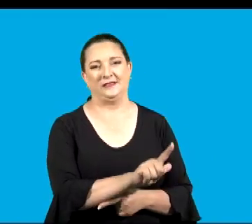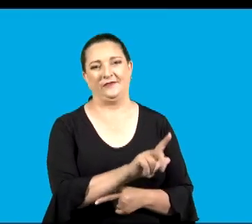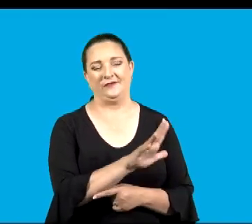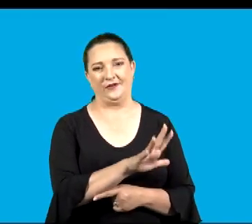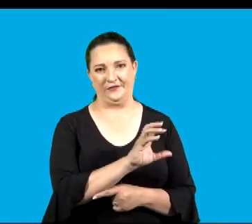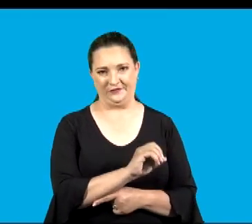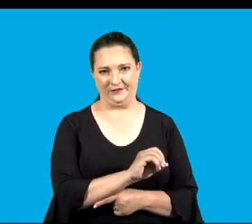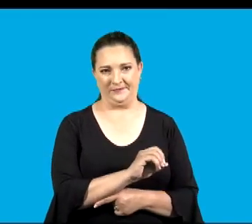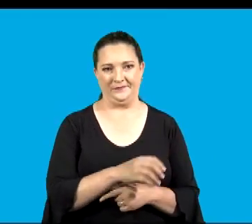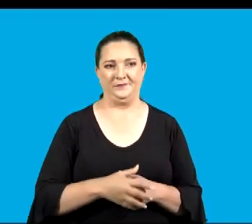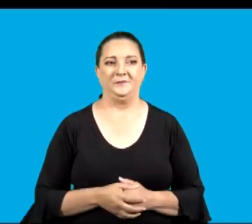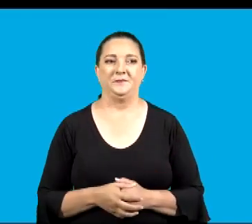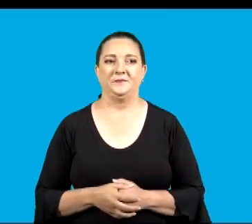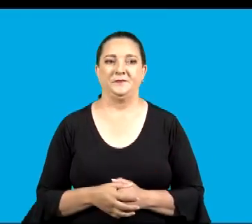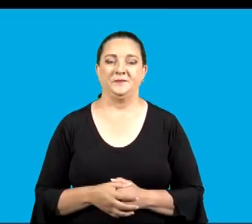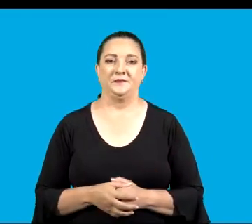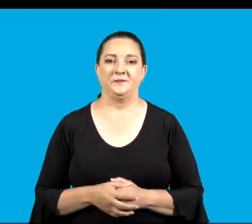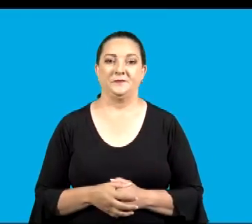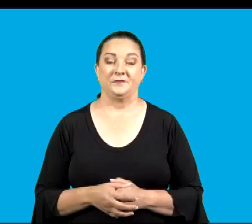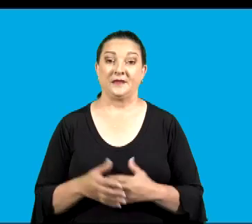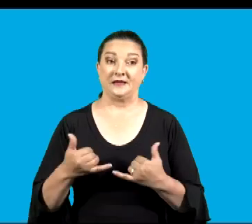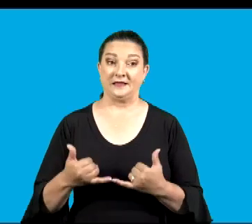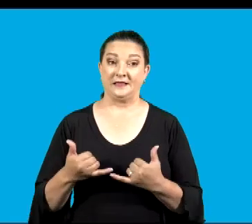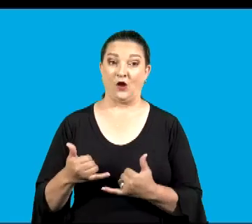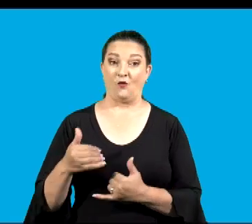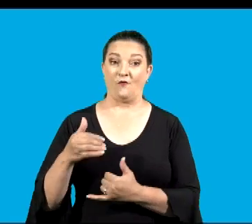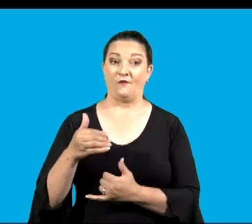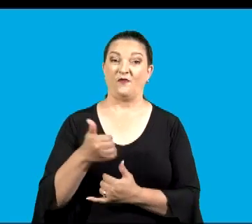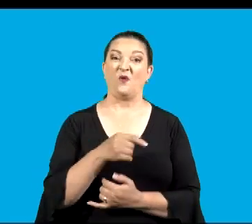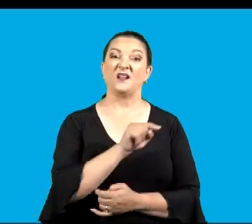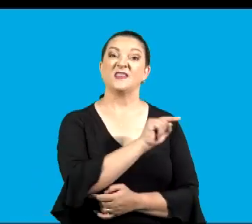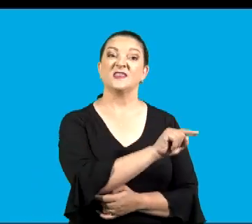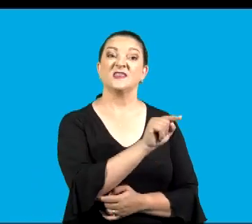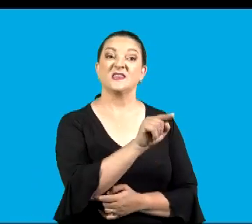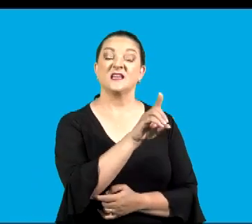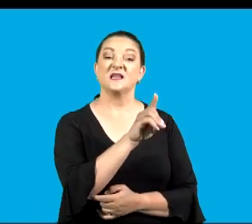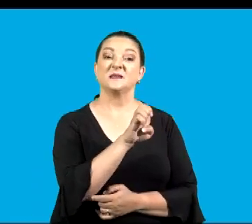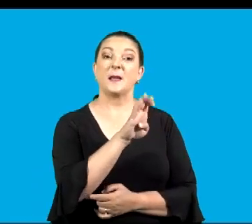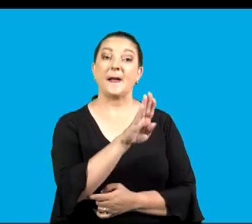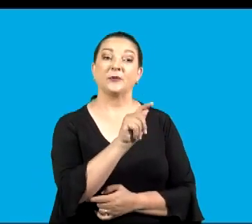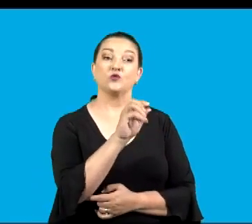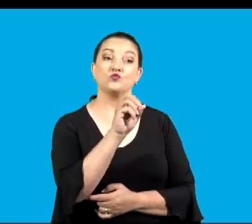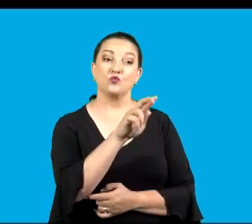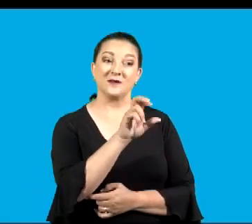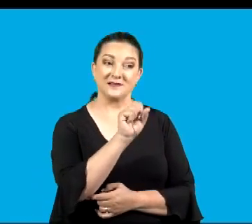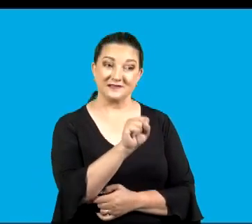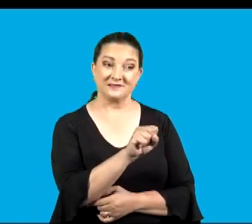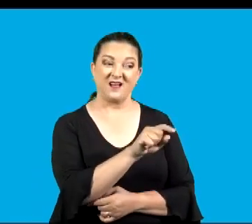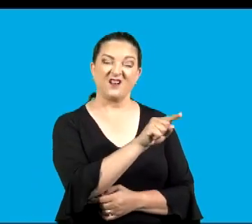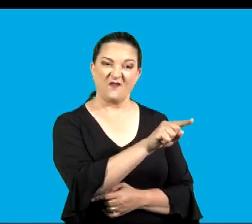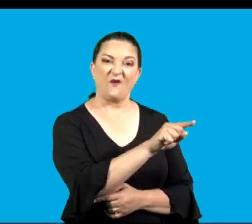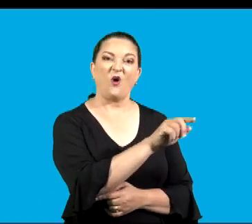1,750. Then I come here to the debtors. These were goods sold to Barnes, so I'm coming here to